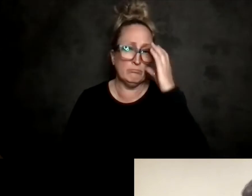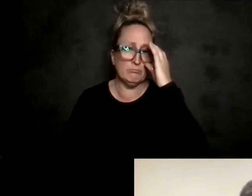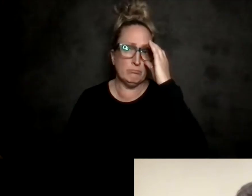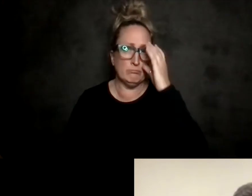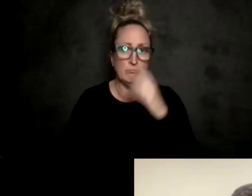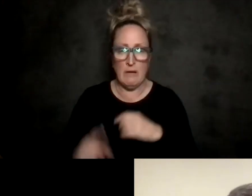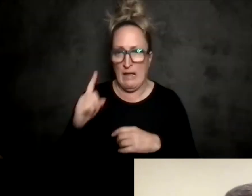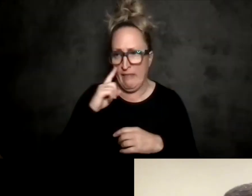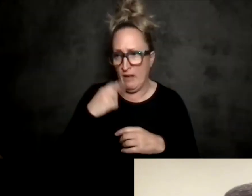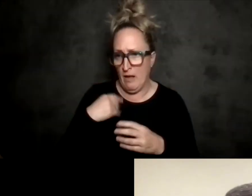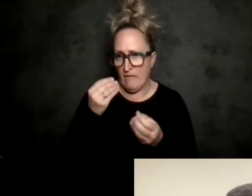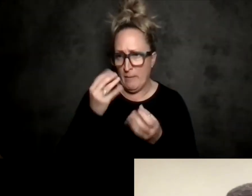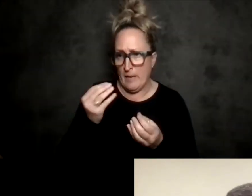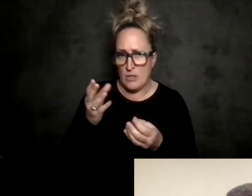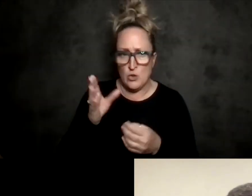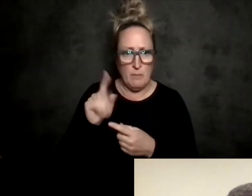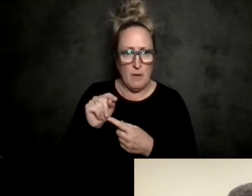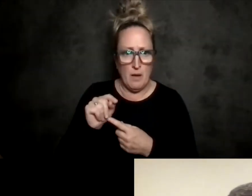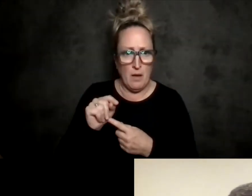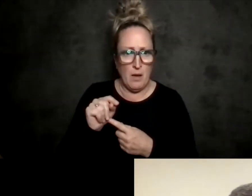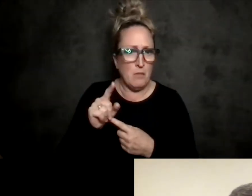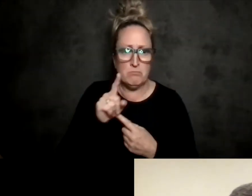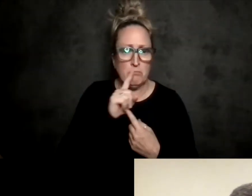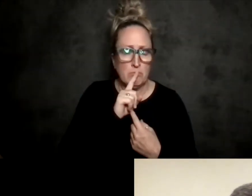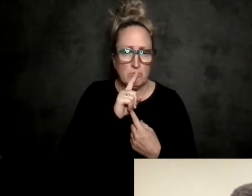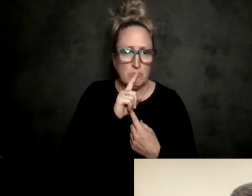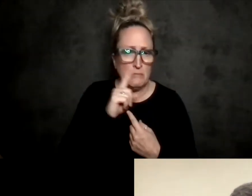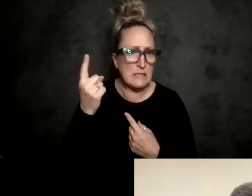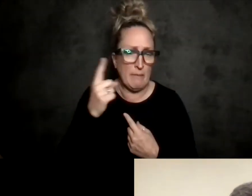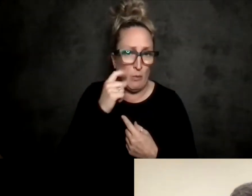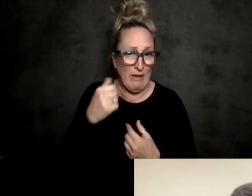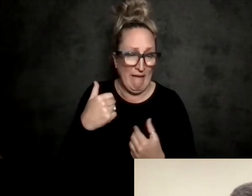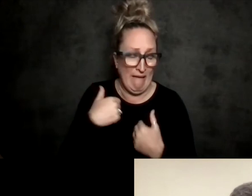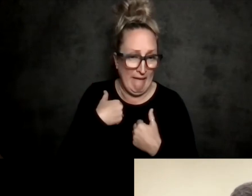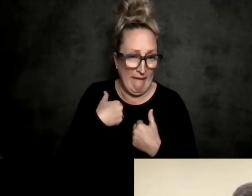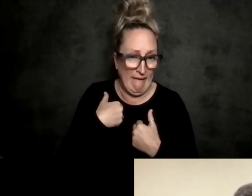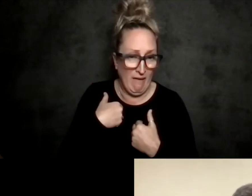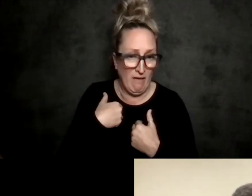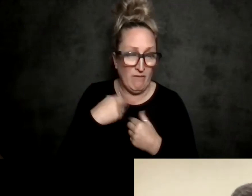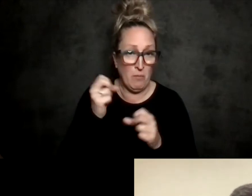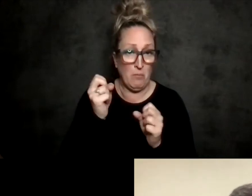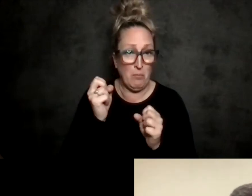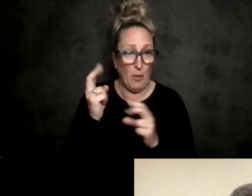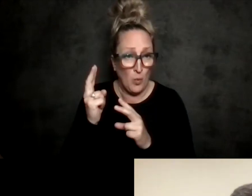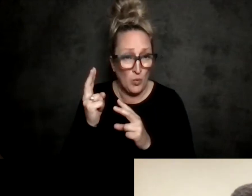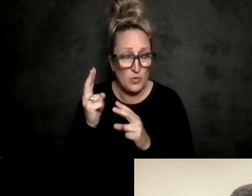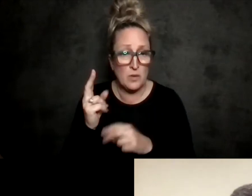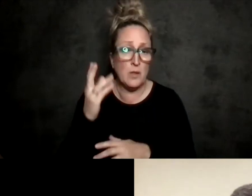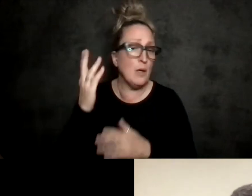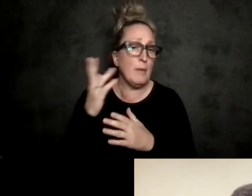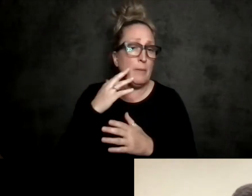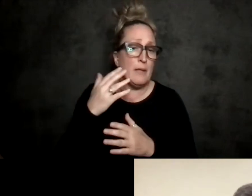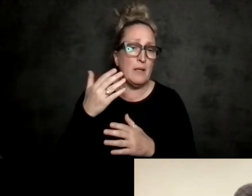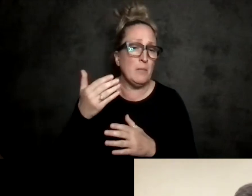I think we have the information, but it's I don't know if it's something that we have posted. It may be in